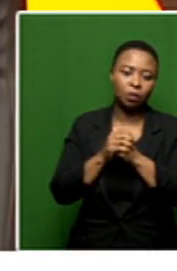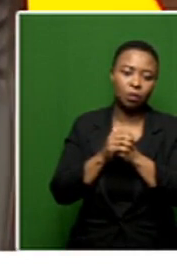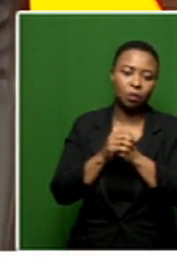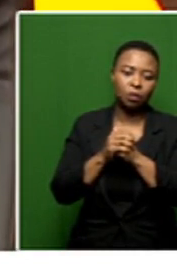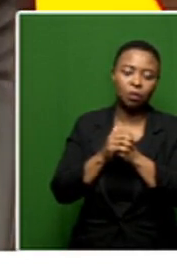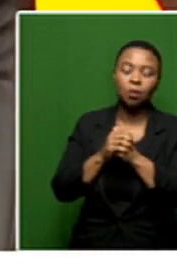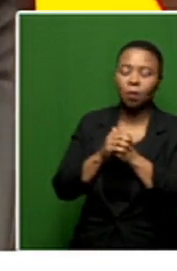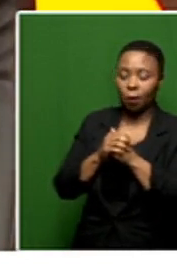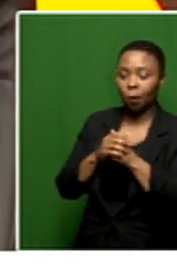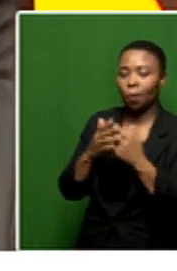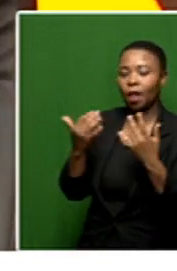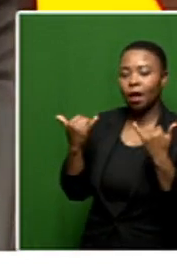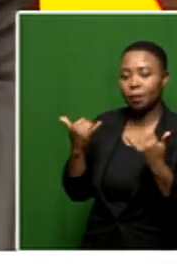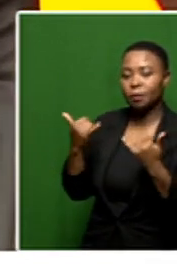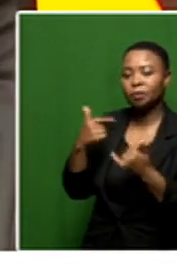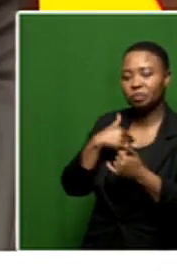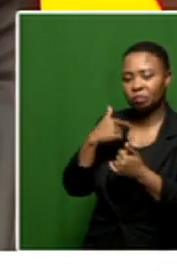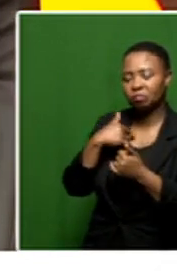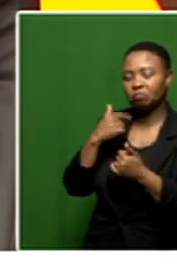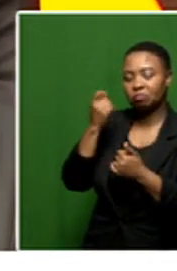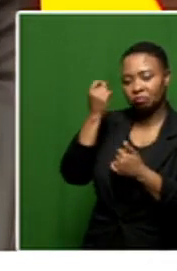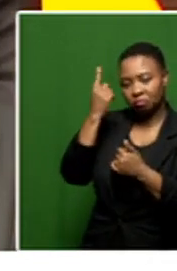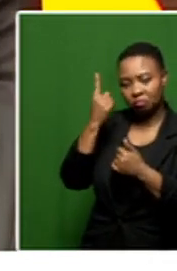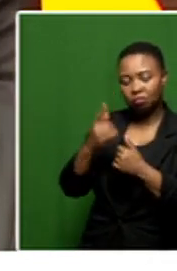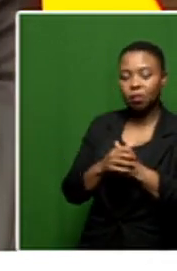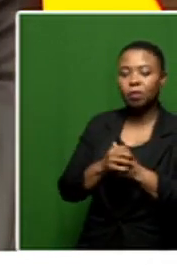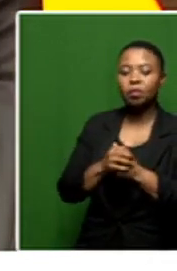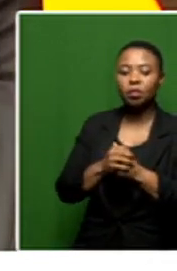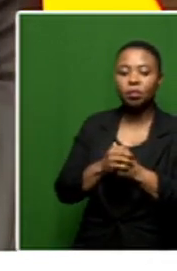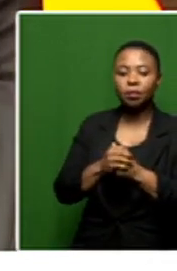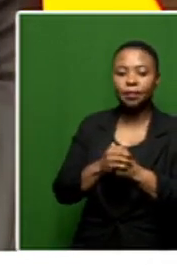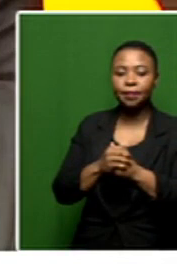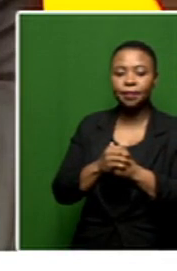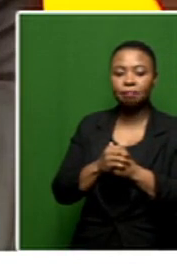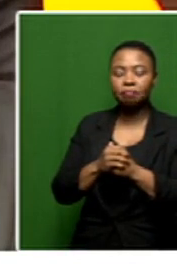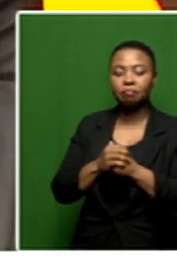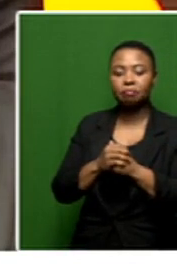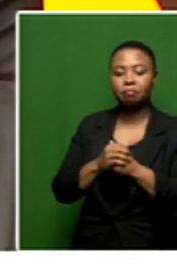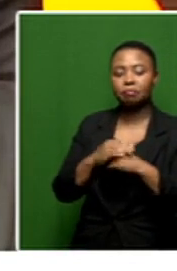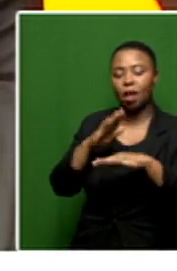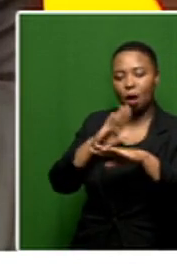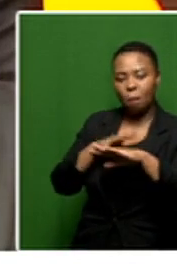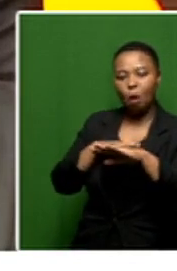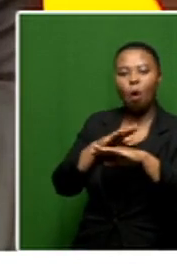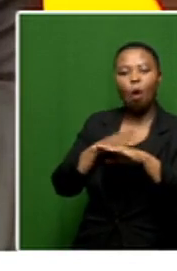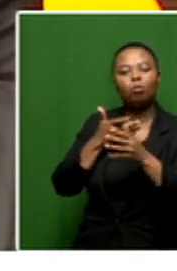Now, I know for a fact that, there are conversations,